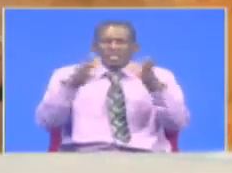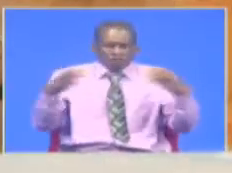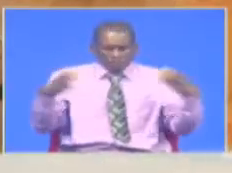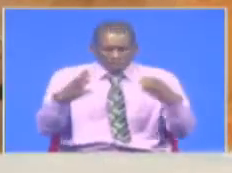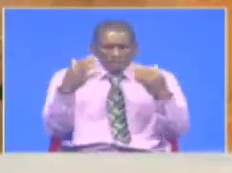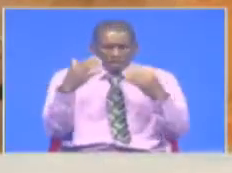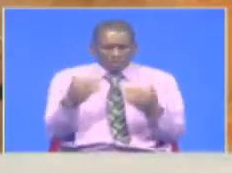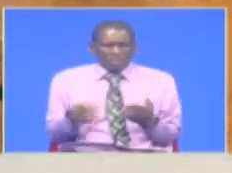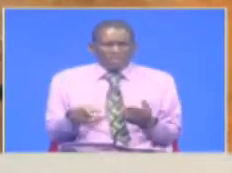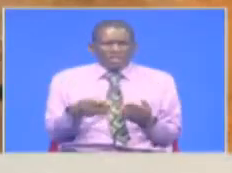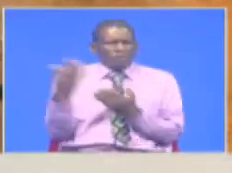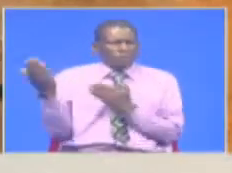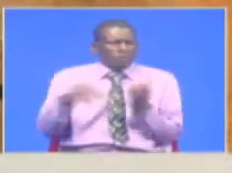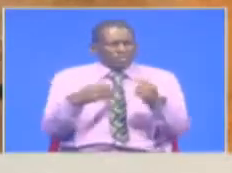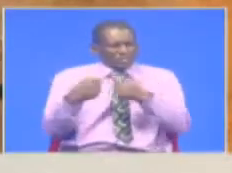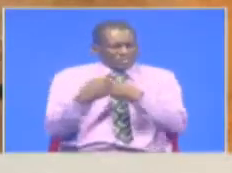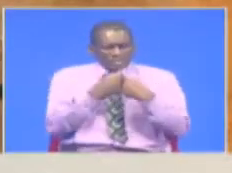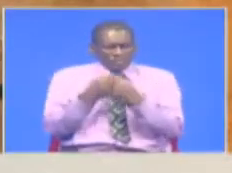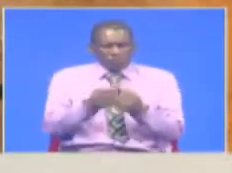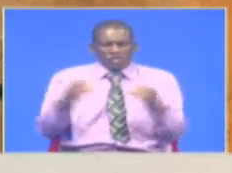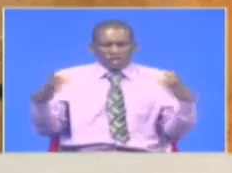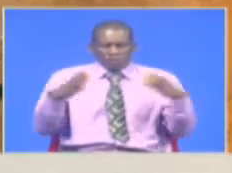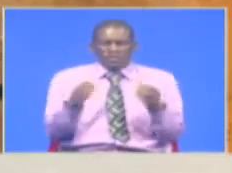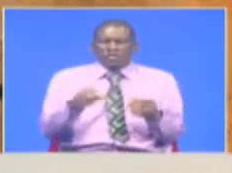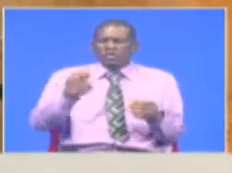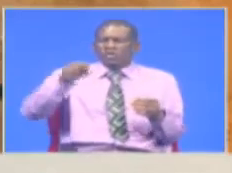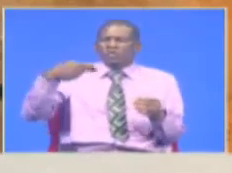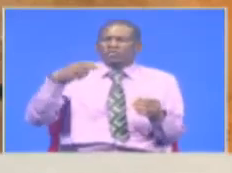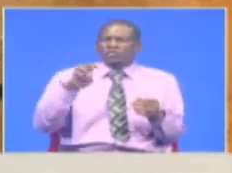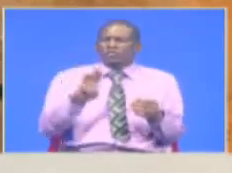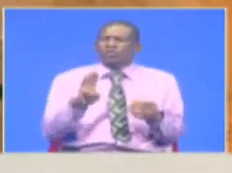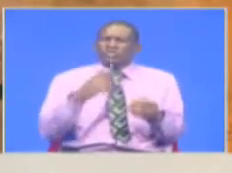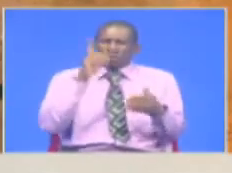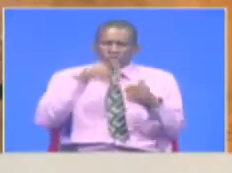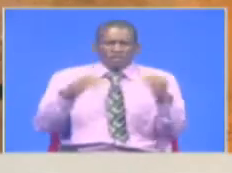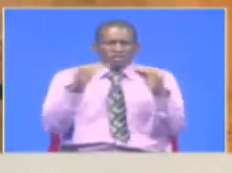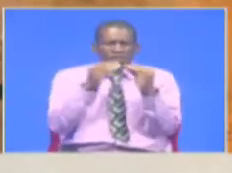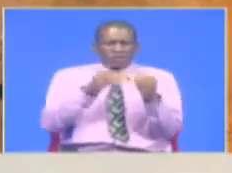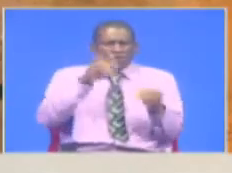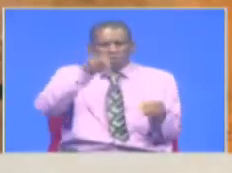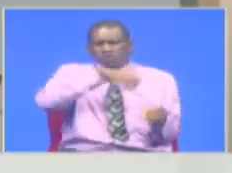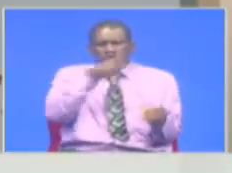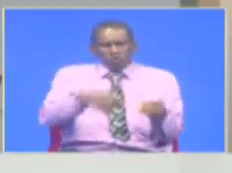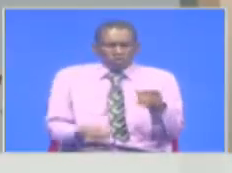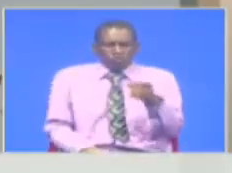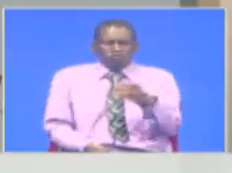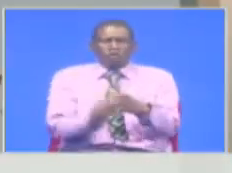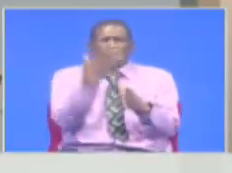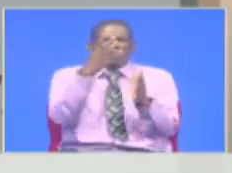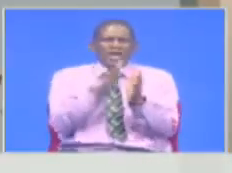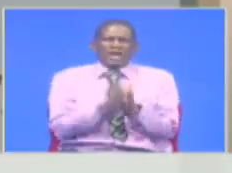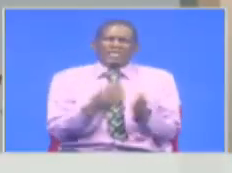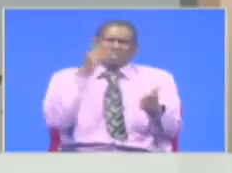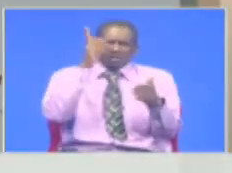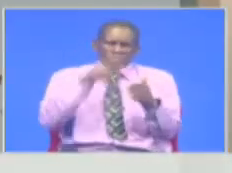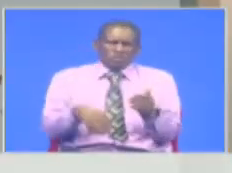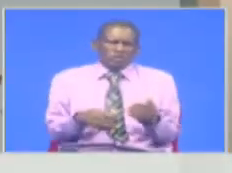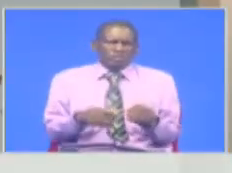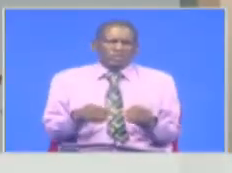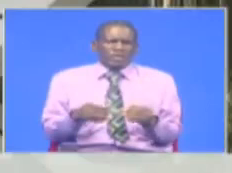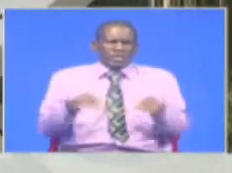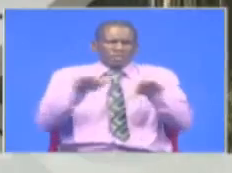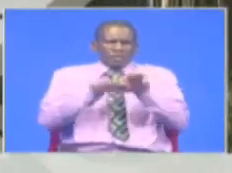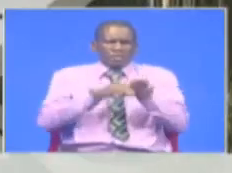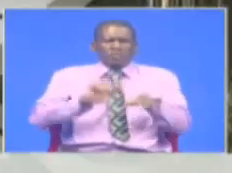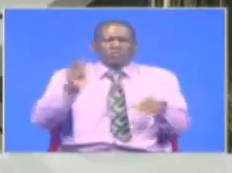brought prejudice to the company. Shaw, on the other hand, claims that the meeting was illegally constituted and should have instead been held by the members of the